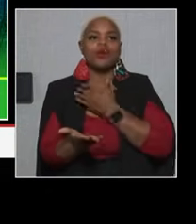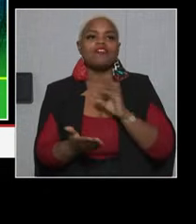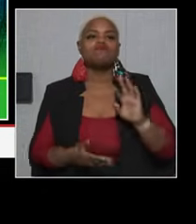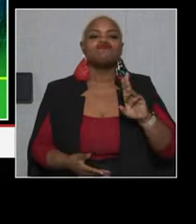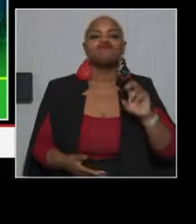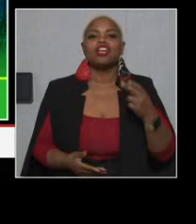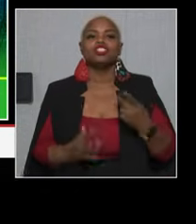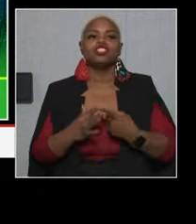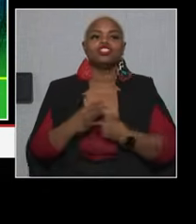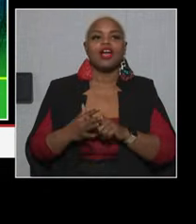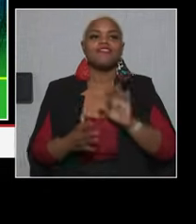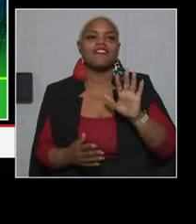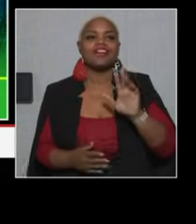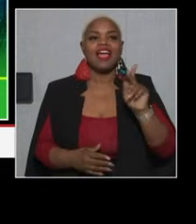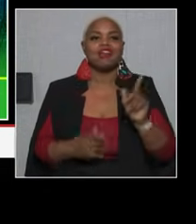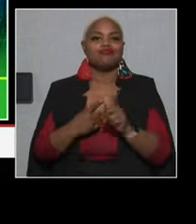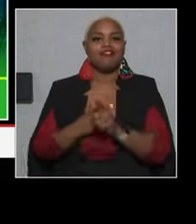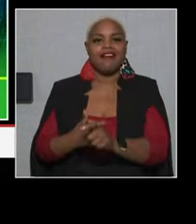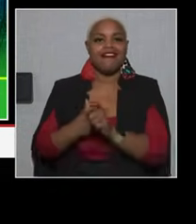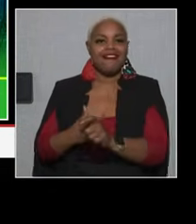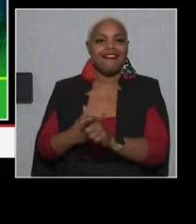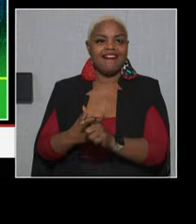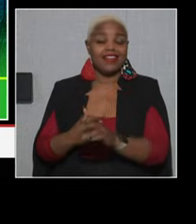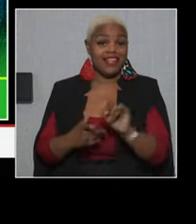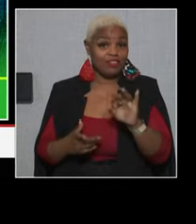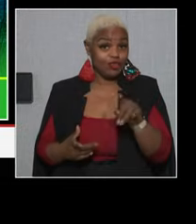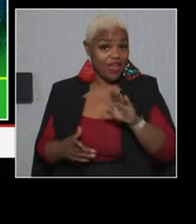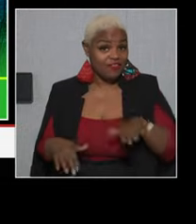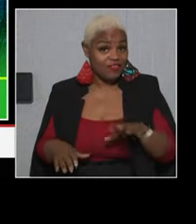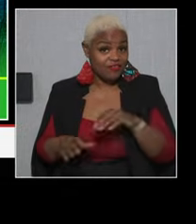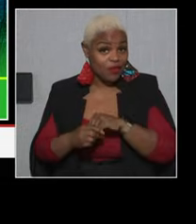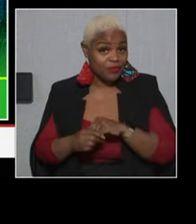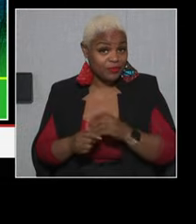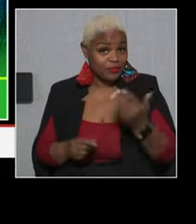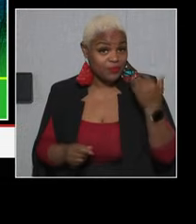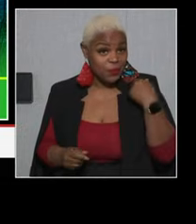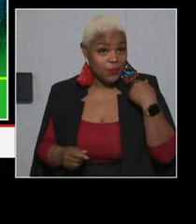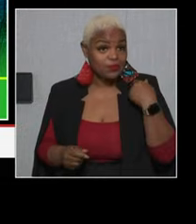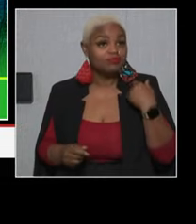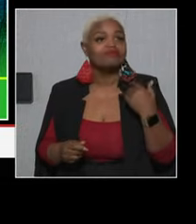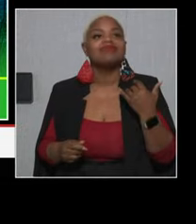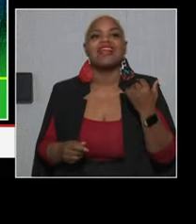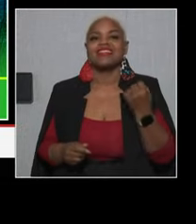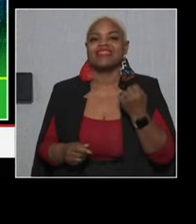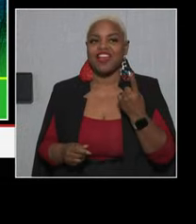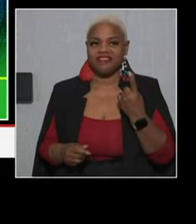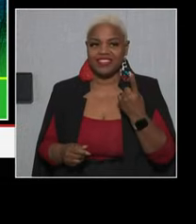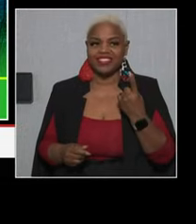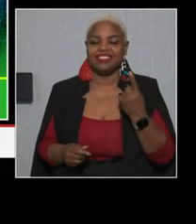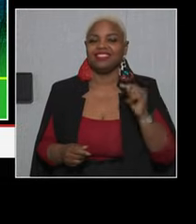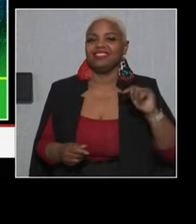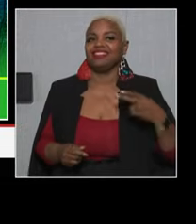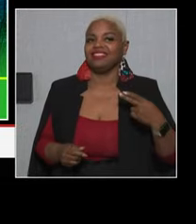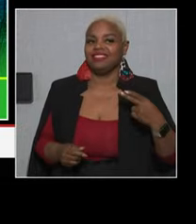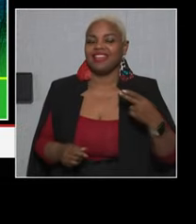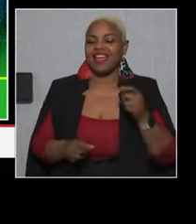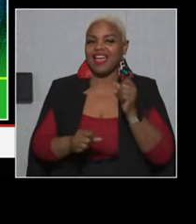5K. For those of you who haven't participated for 11 times, it's on New Year's Day.